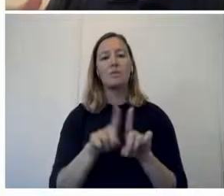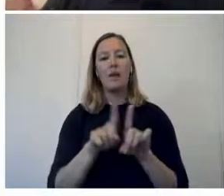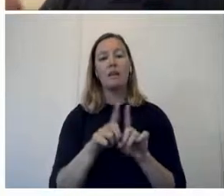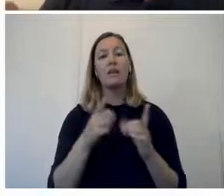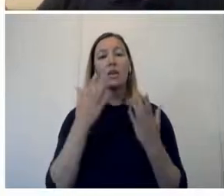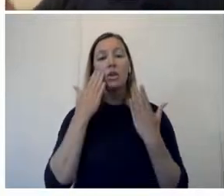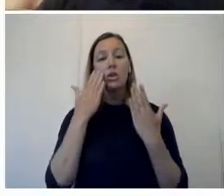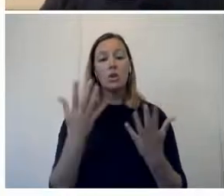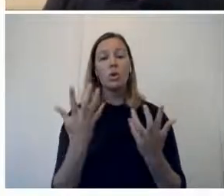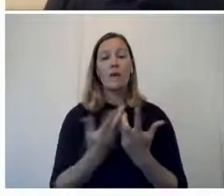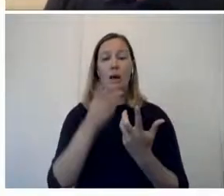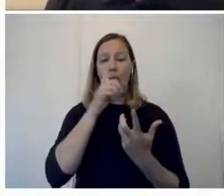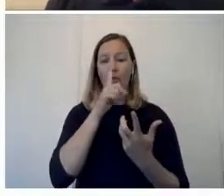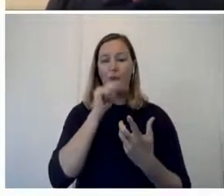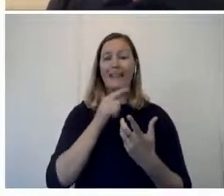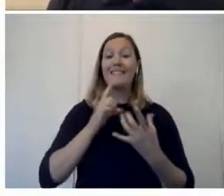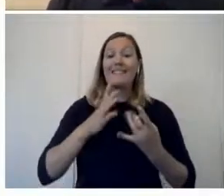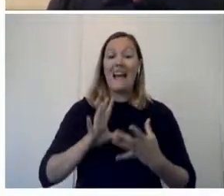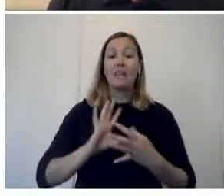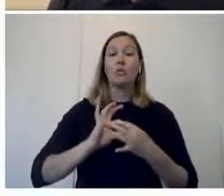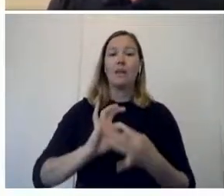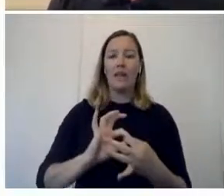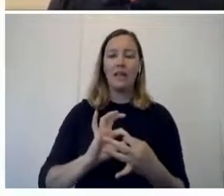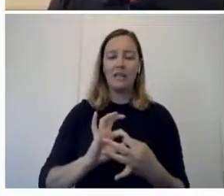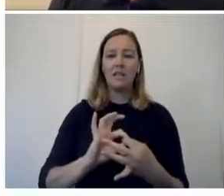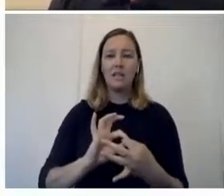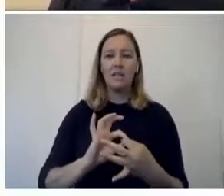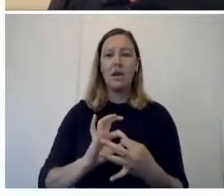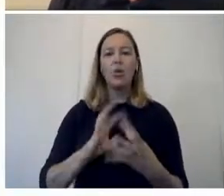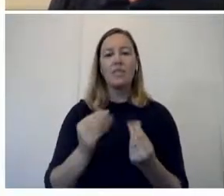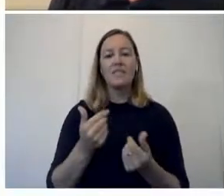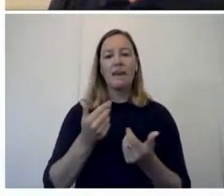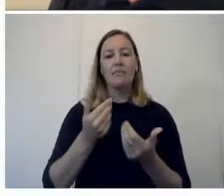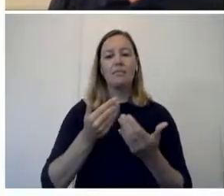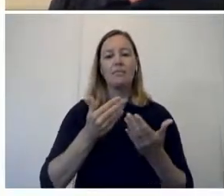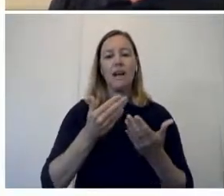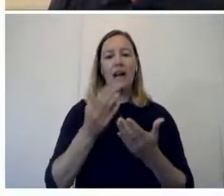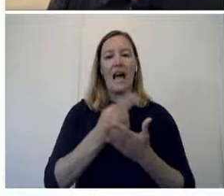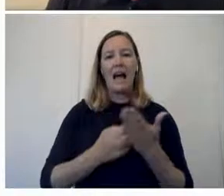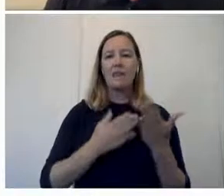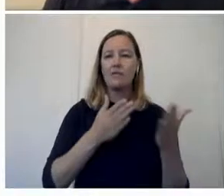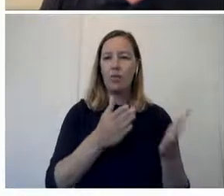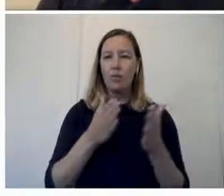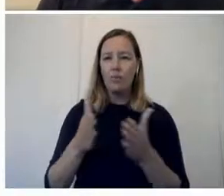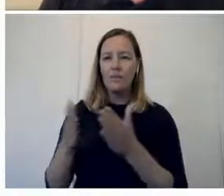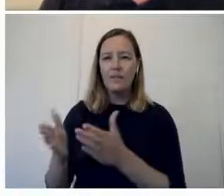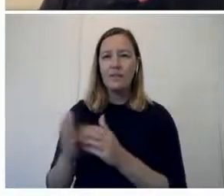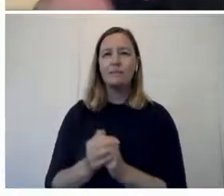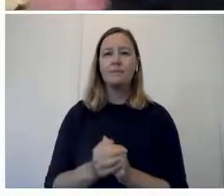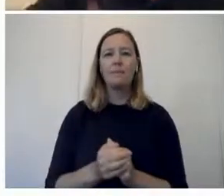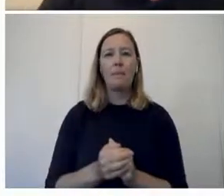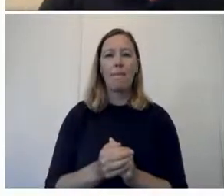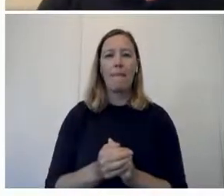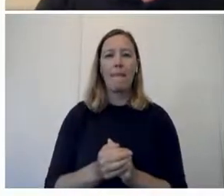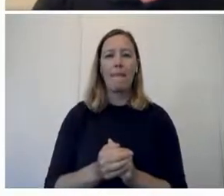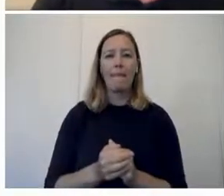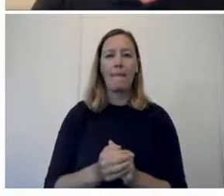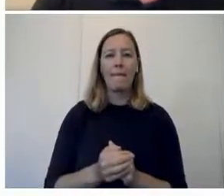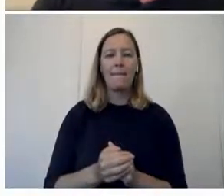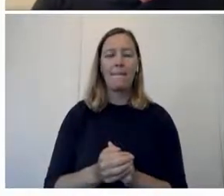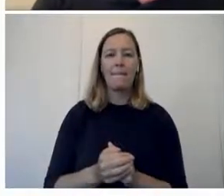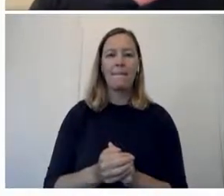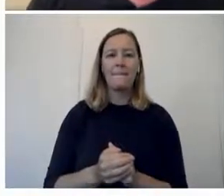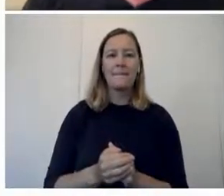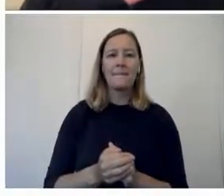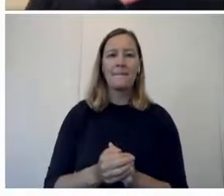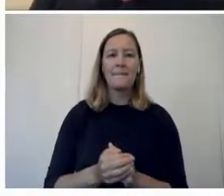actually begin to engage with some art forms and genres. Because it turns out that this is